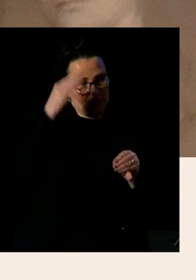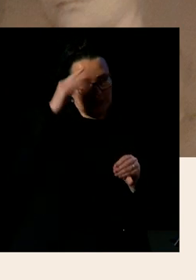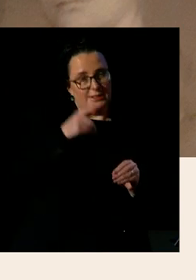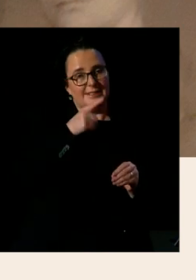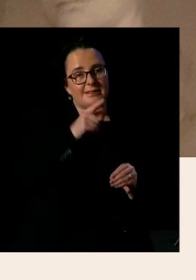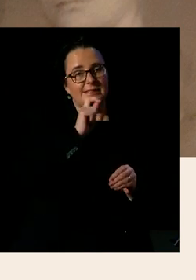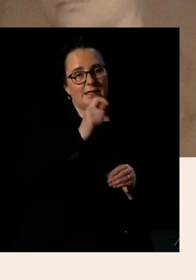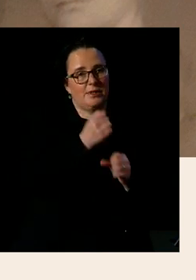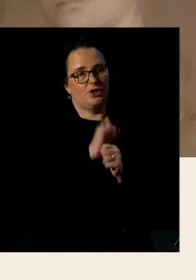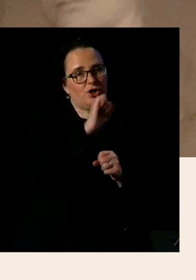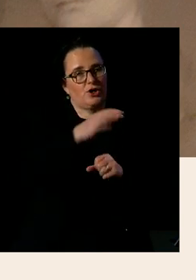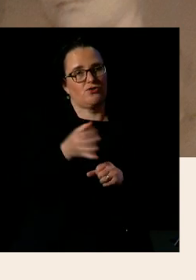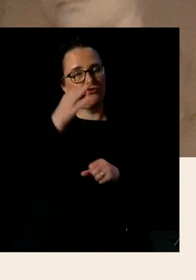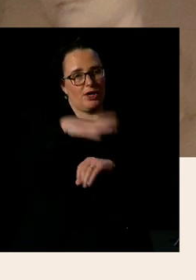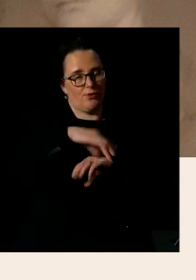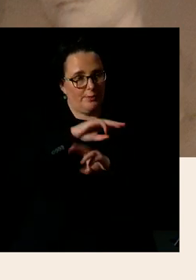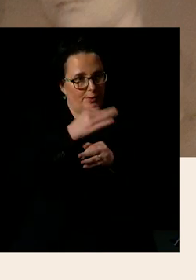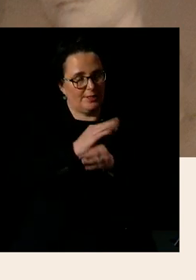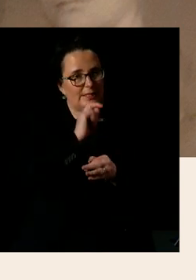heroic story.